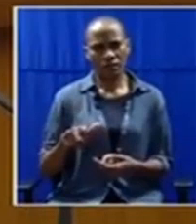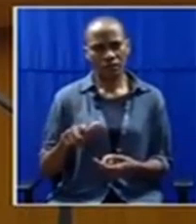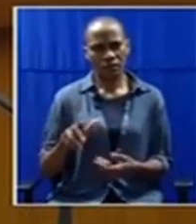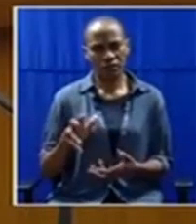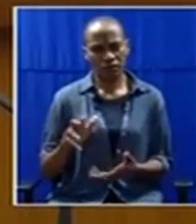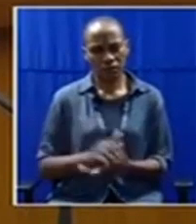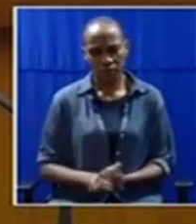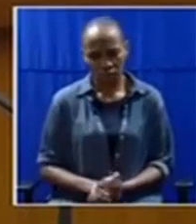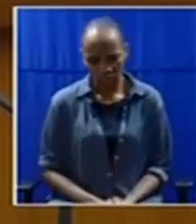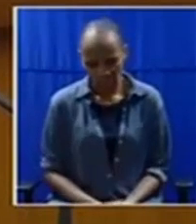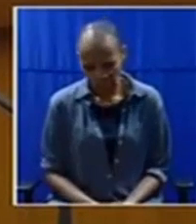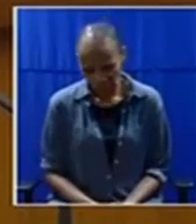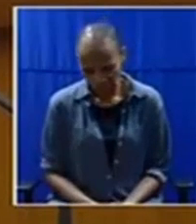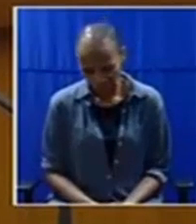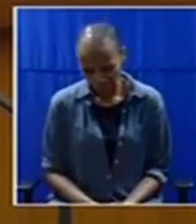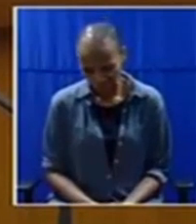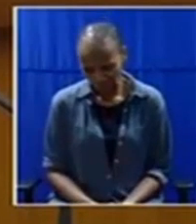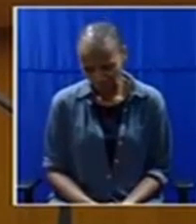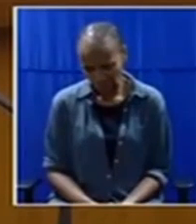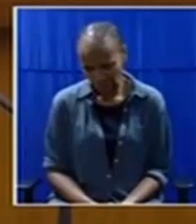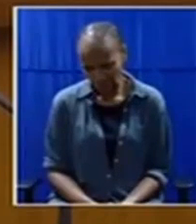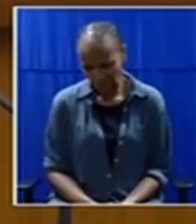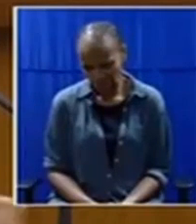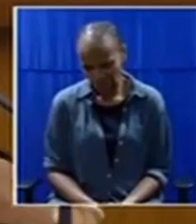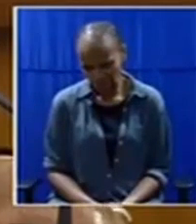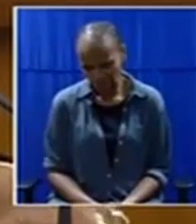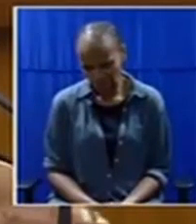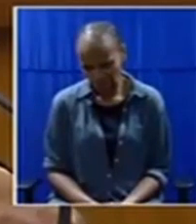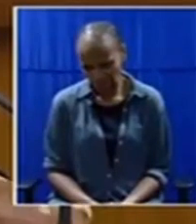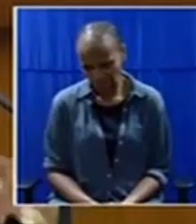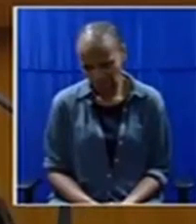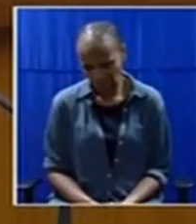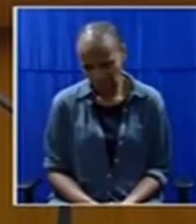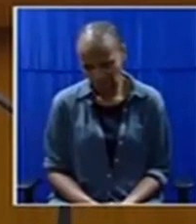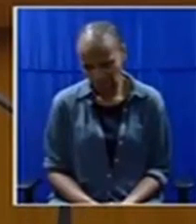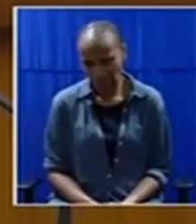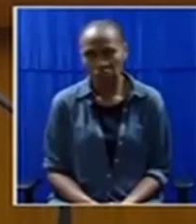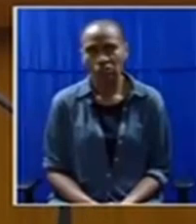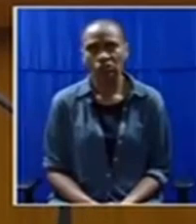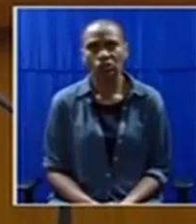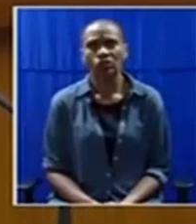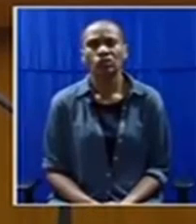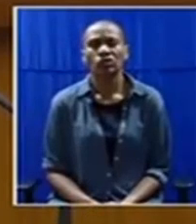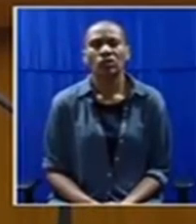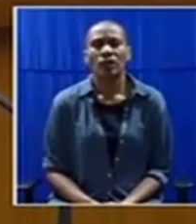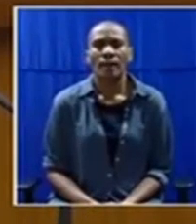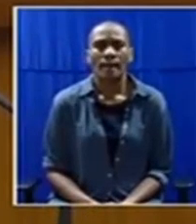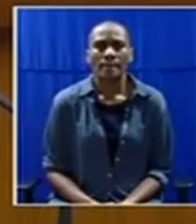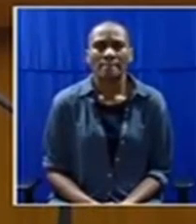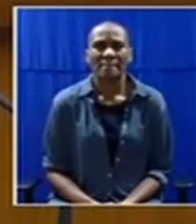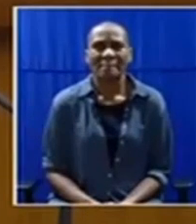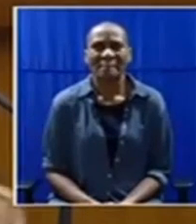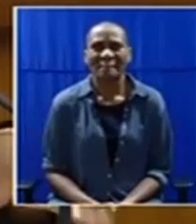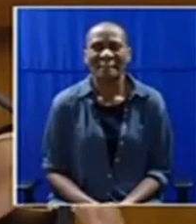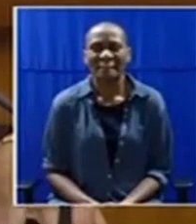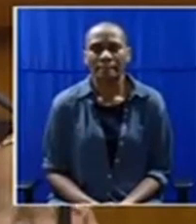One of this Parliament's many watershed moments in the last 5 years was the adoption of the implementation of the new